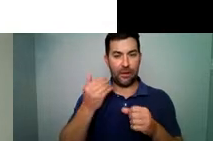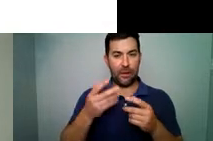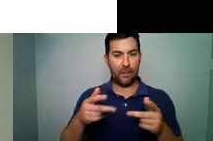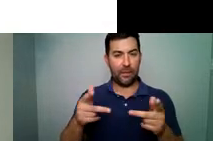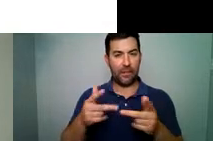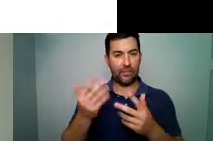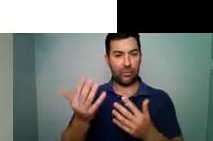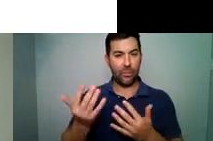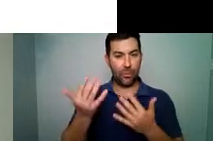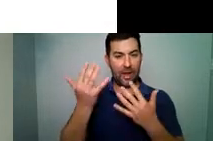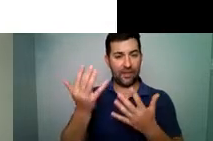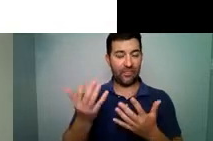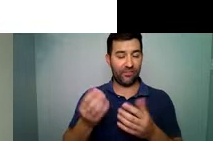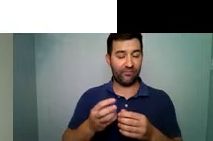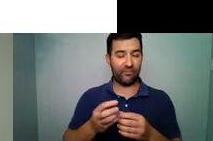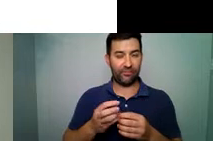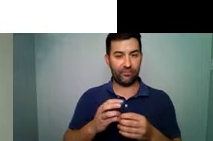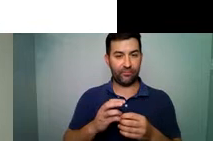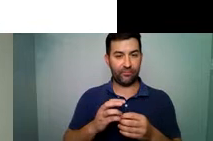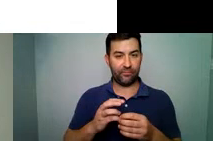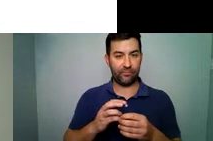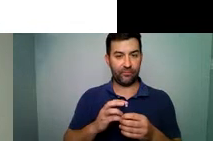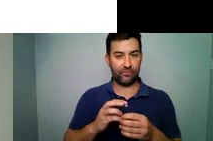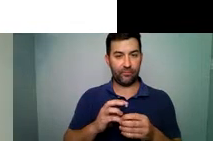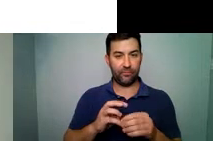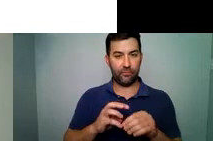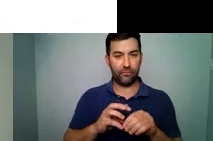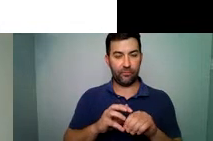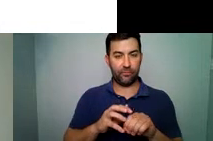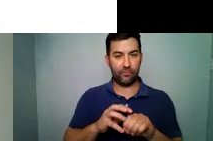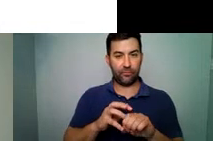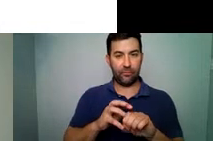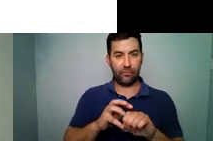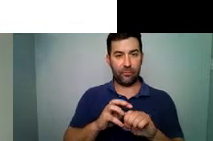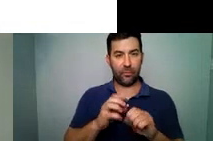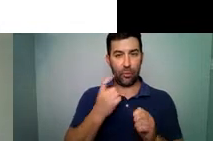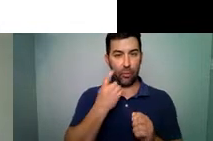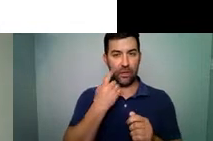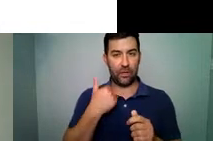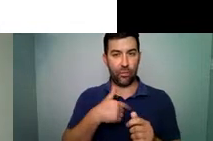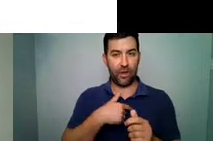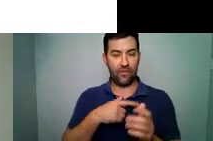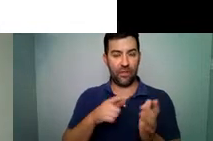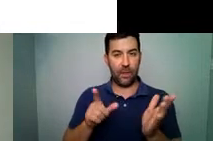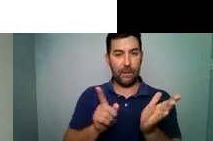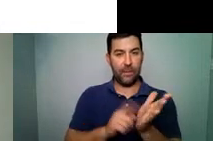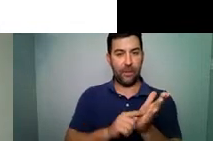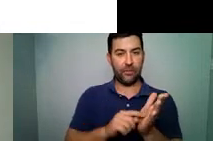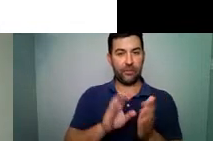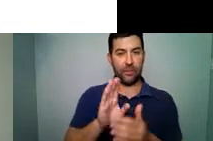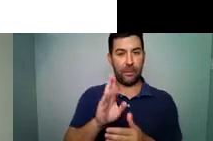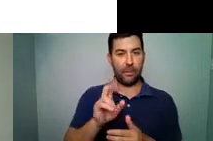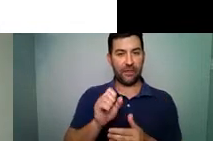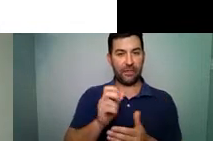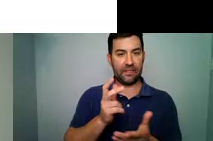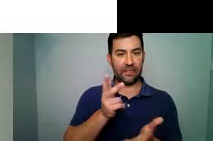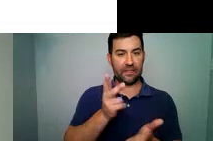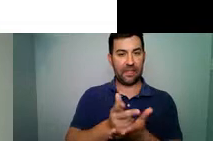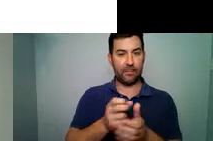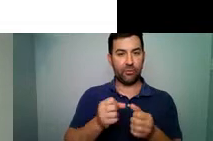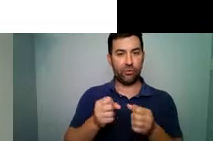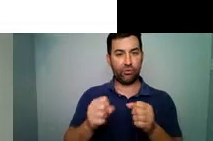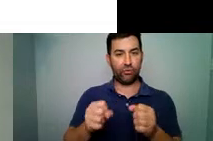wait for transit. We have fairly recently published bus stop and street design